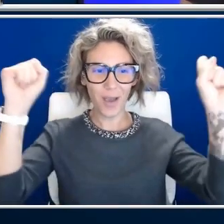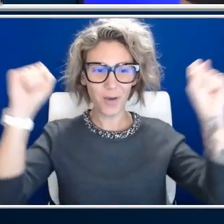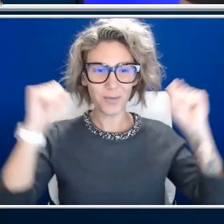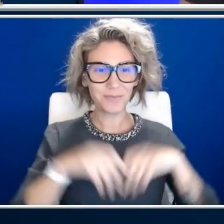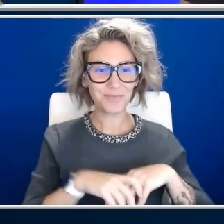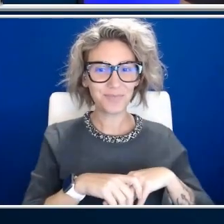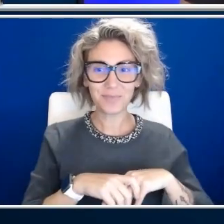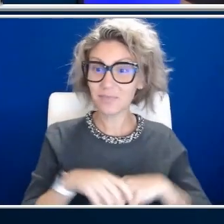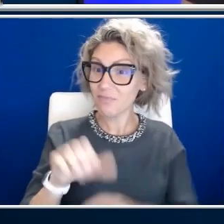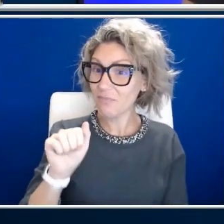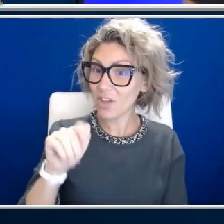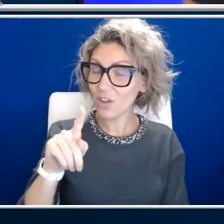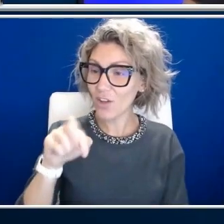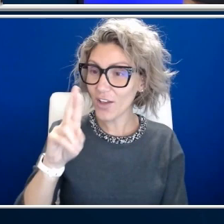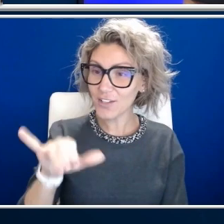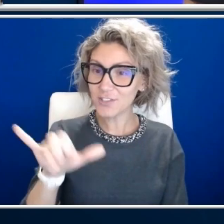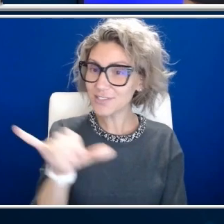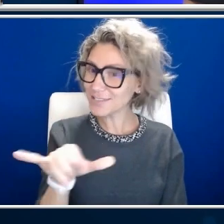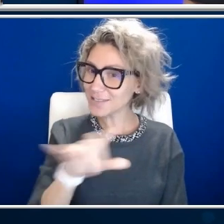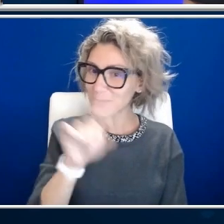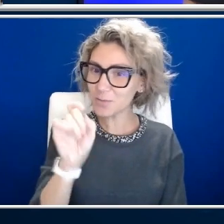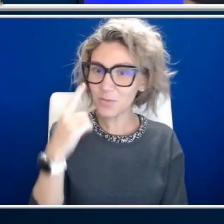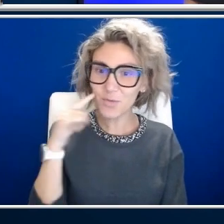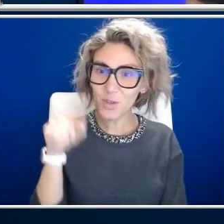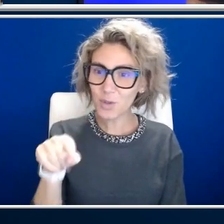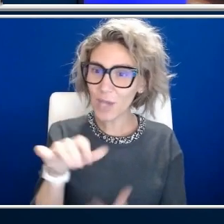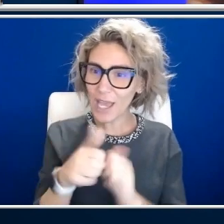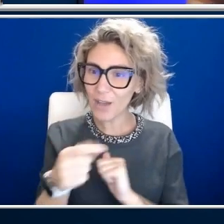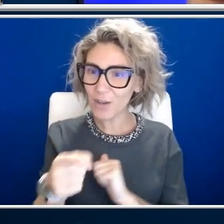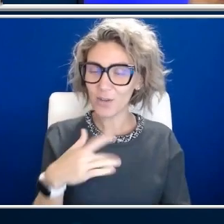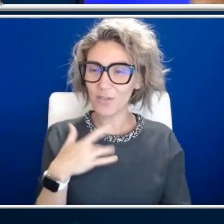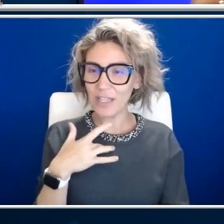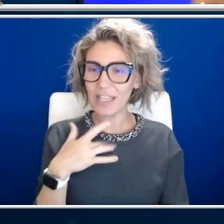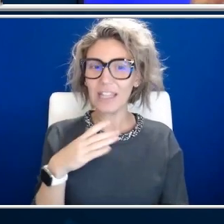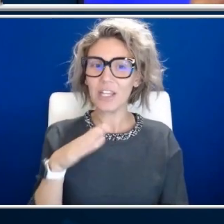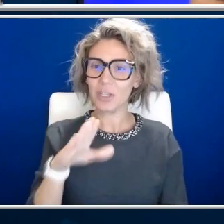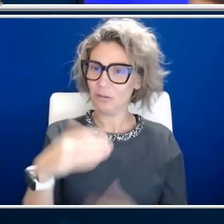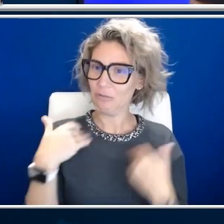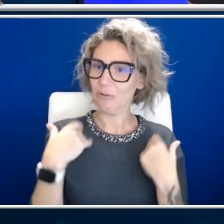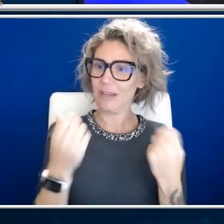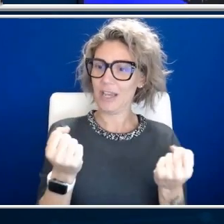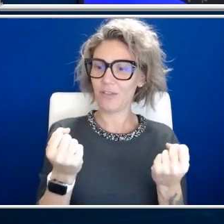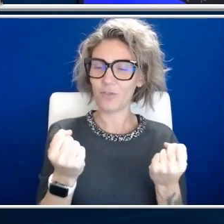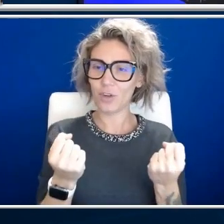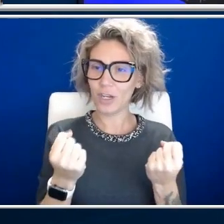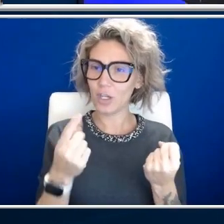Audrey, same question to you. How are you feeling your recovery as a donor?